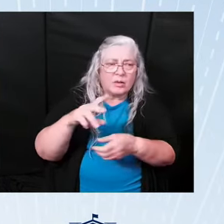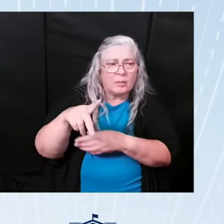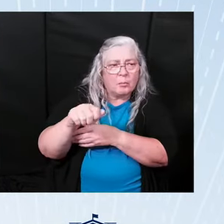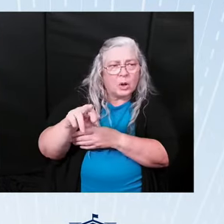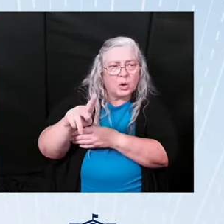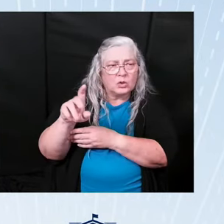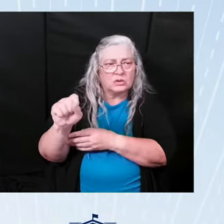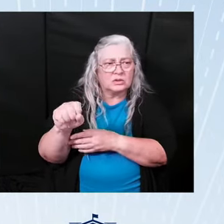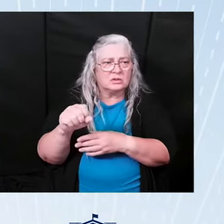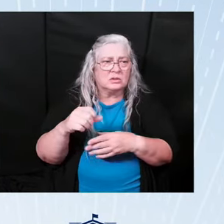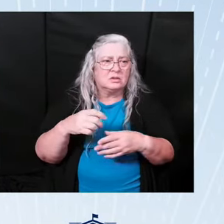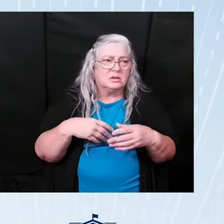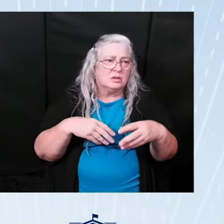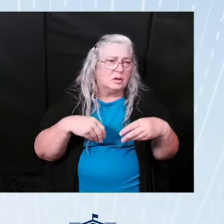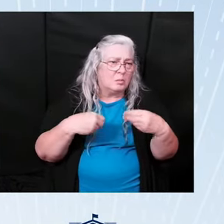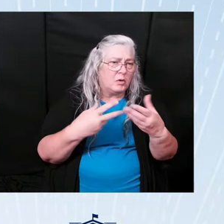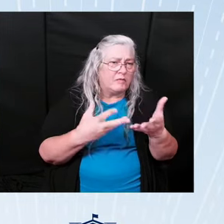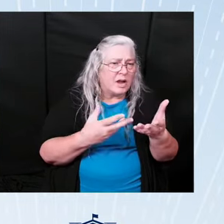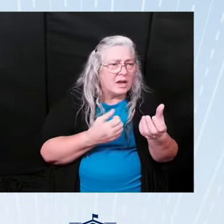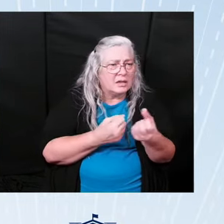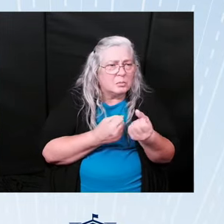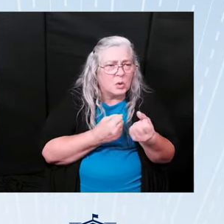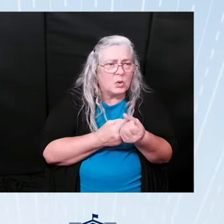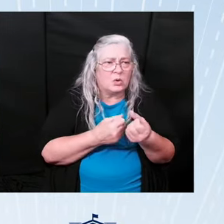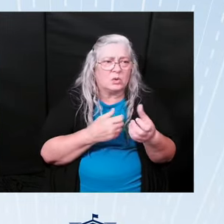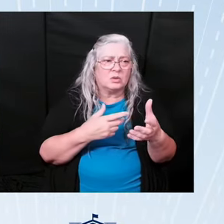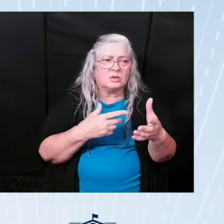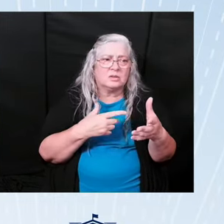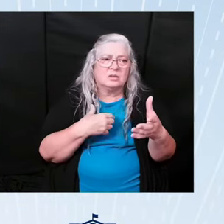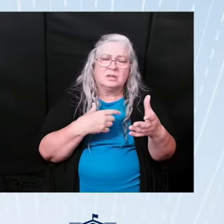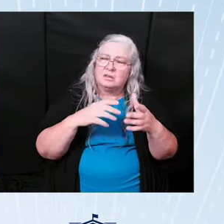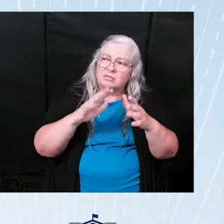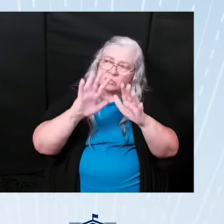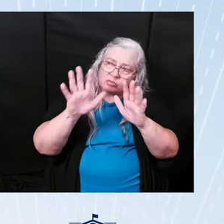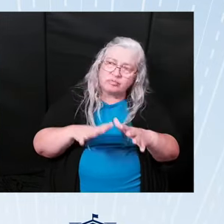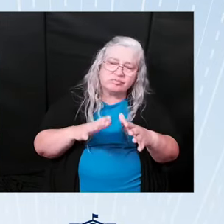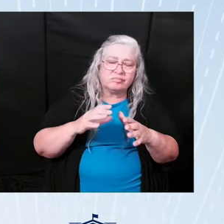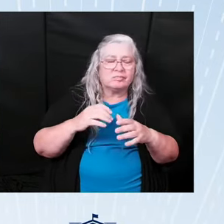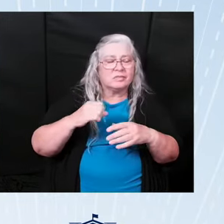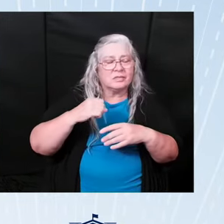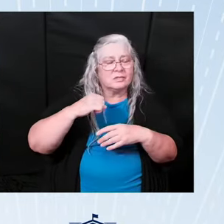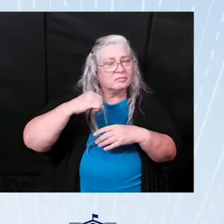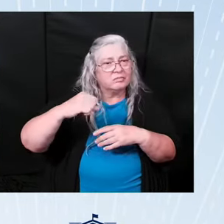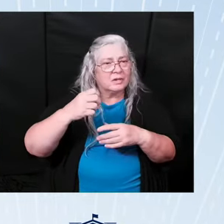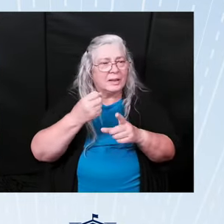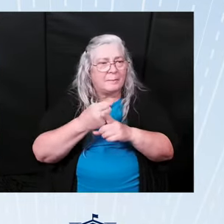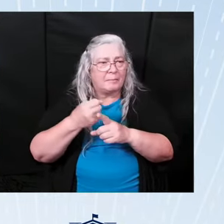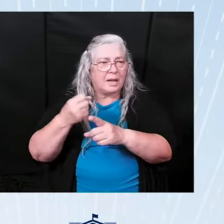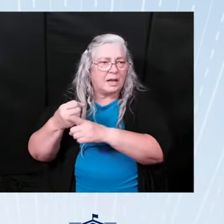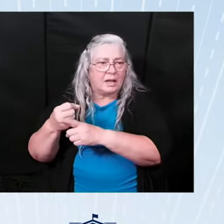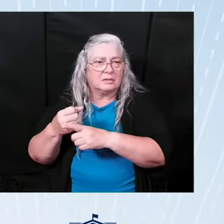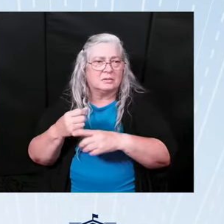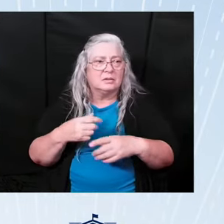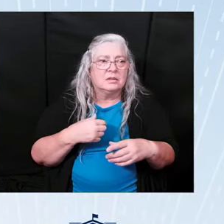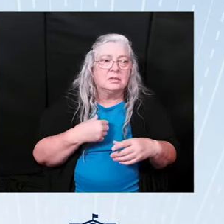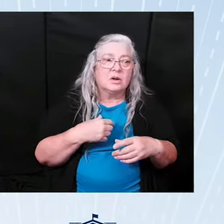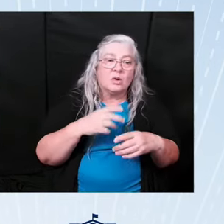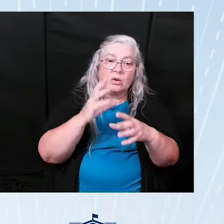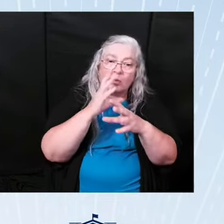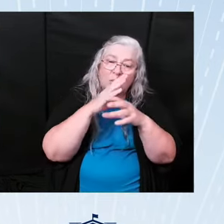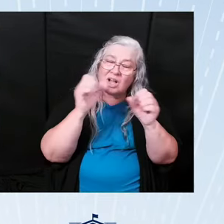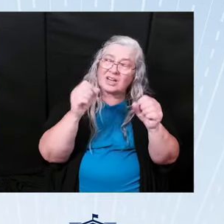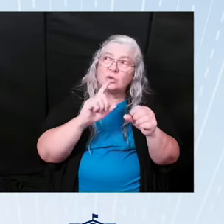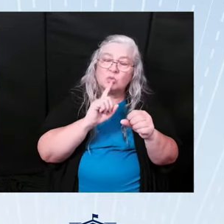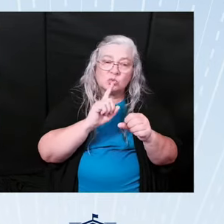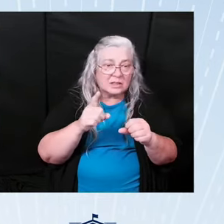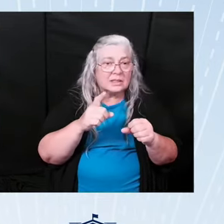We're proud of what the President's Investing in America agenda means for our nation's ability to withstand the impacts of the climate crisis.